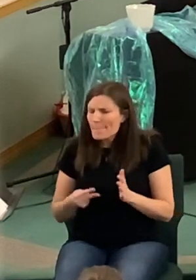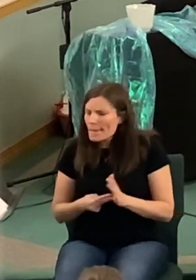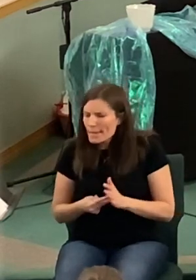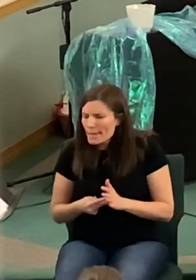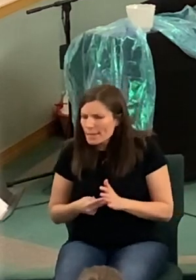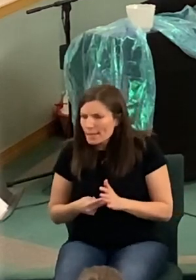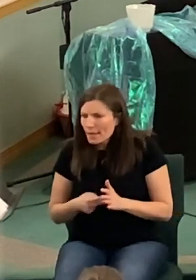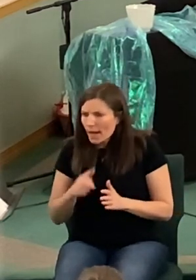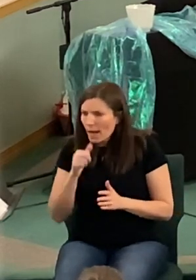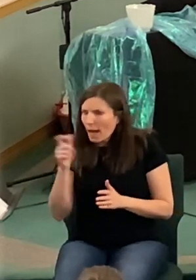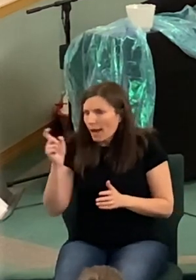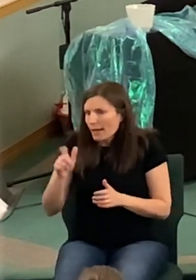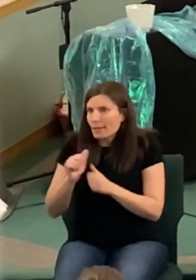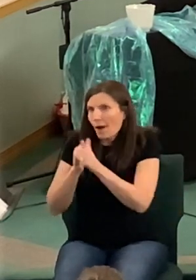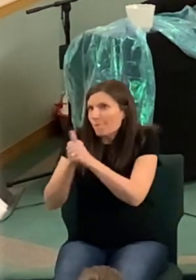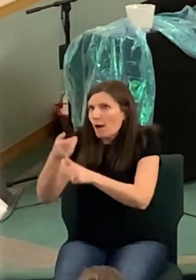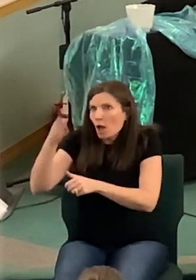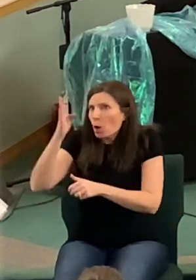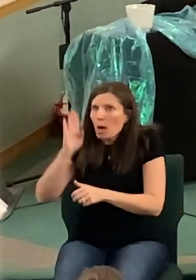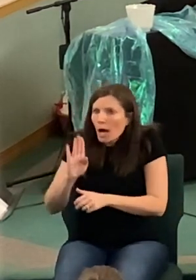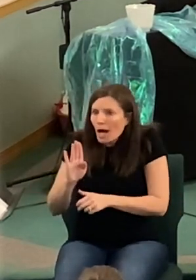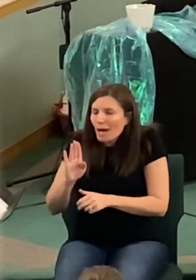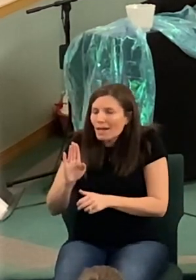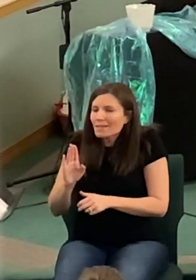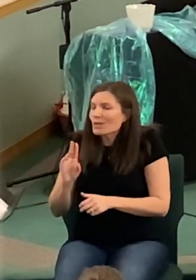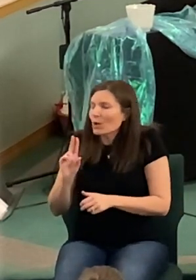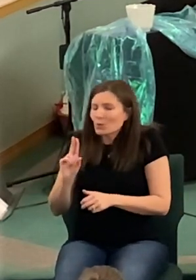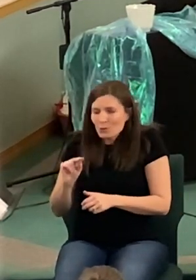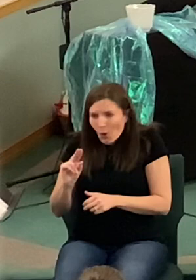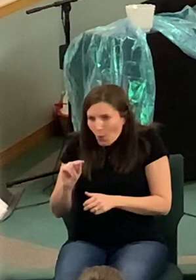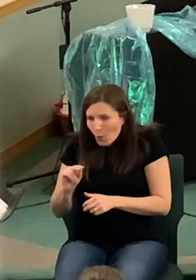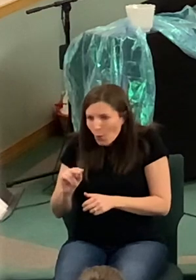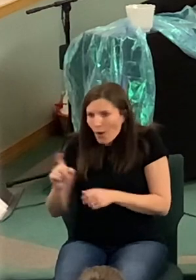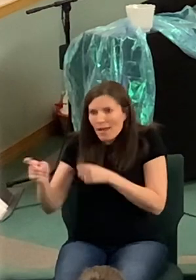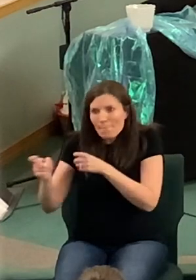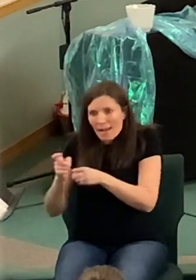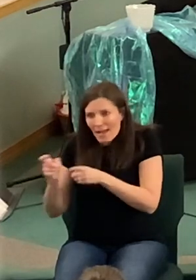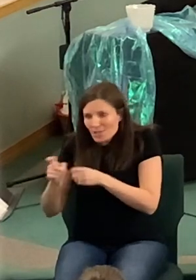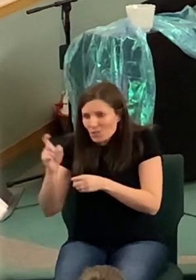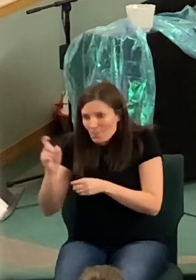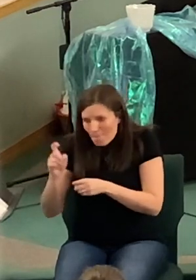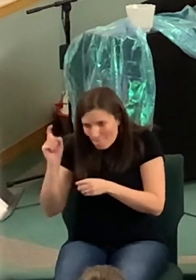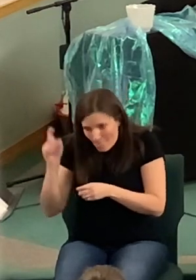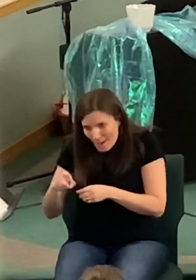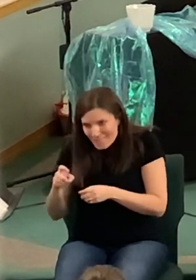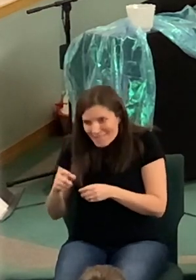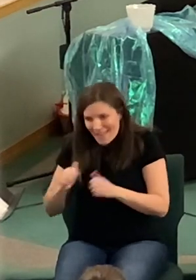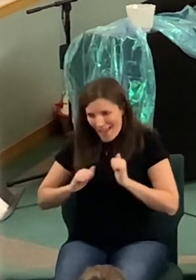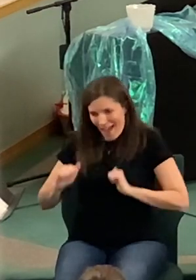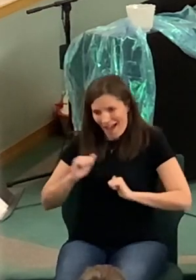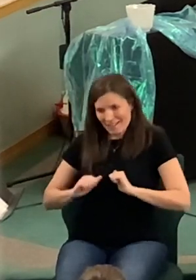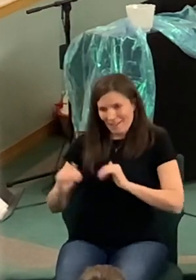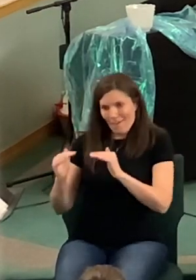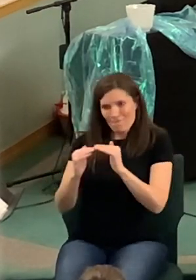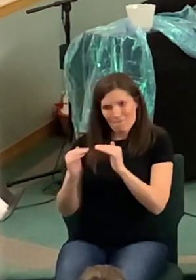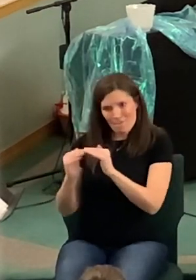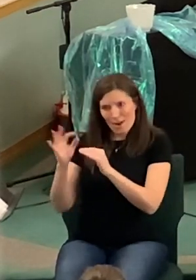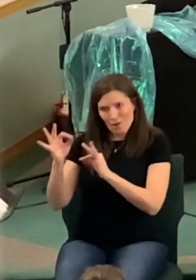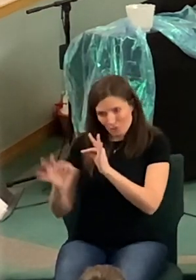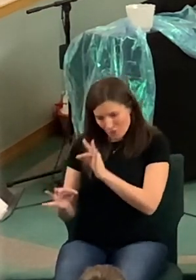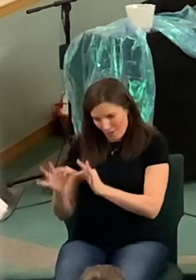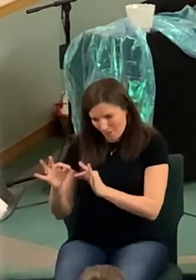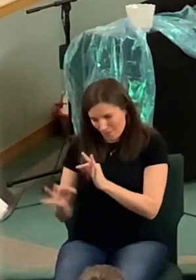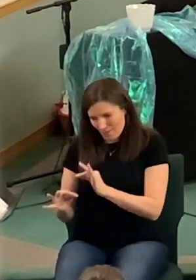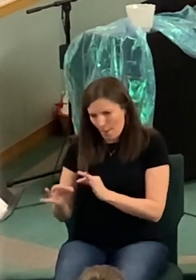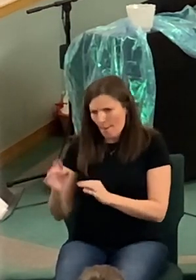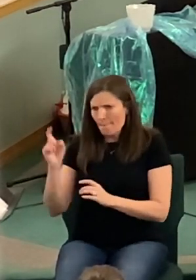needing to obey God and still act fairly and justly. For a slave owner to avoid judgment, he or she would need to